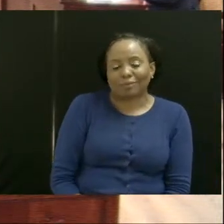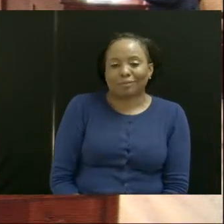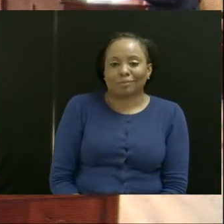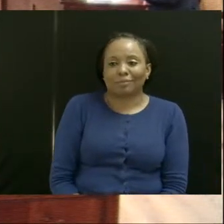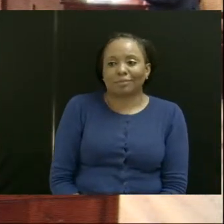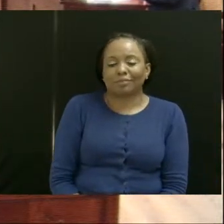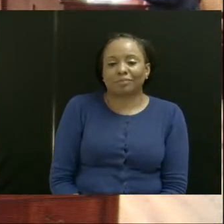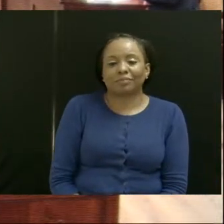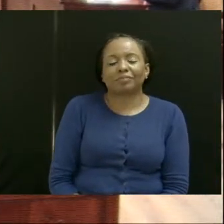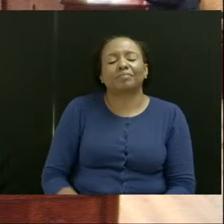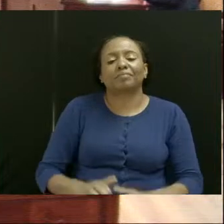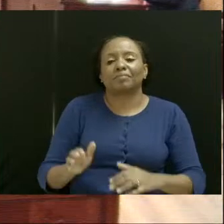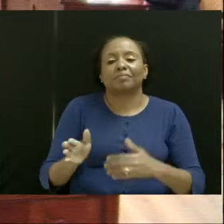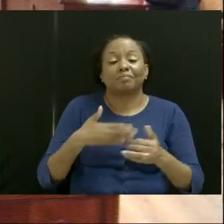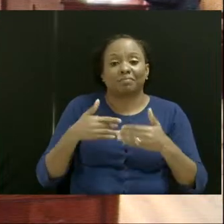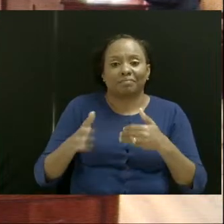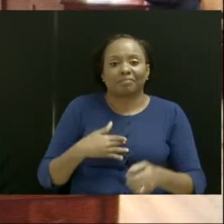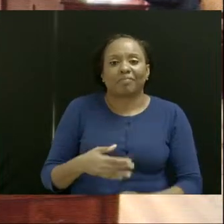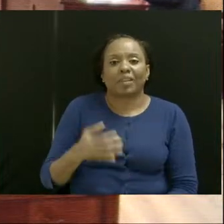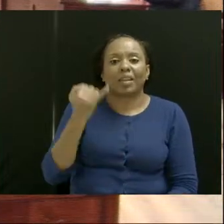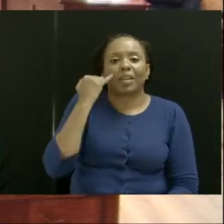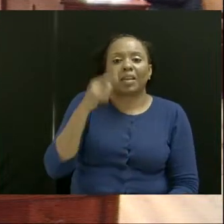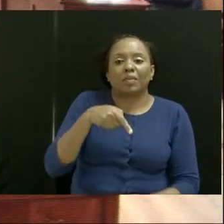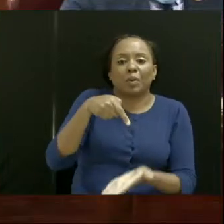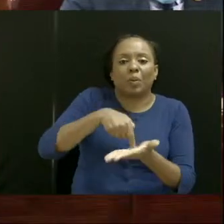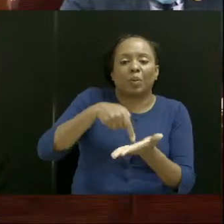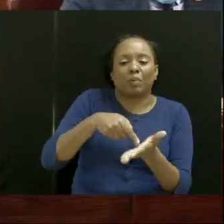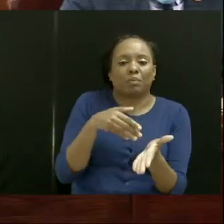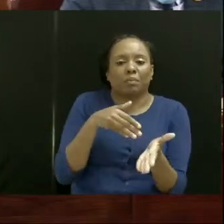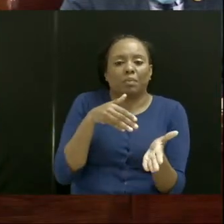But if you owe that same million to some bank,